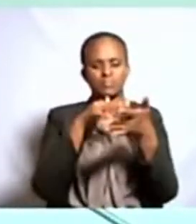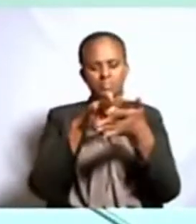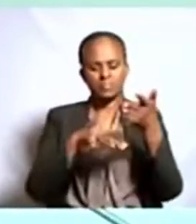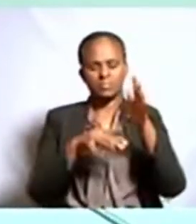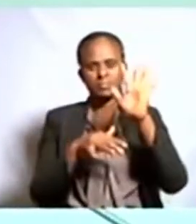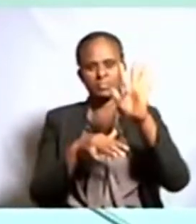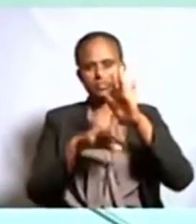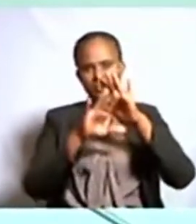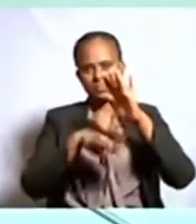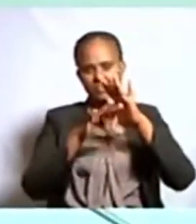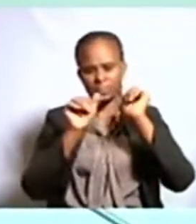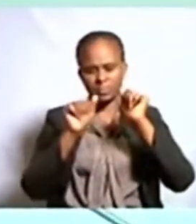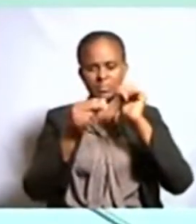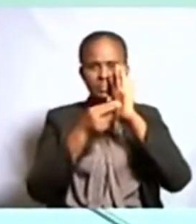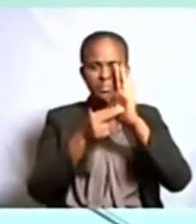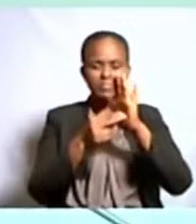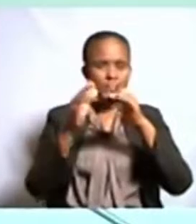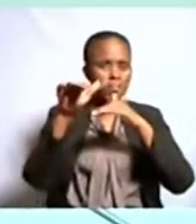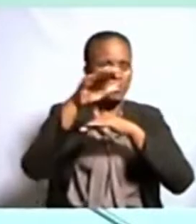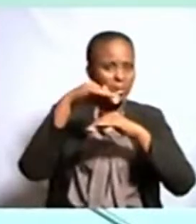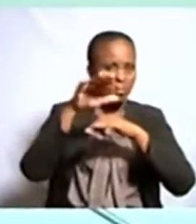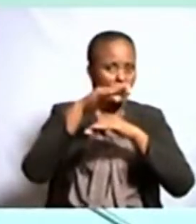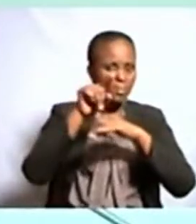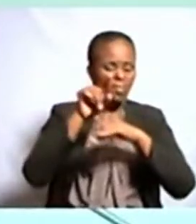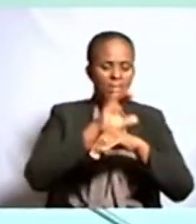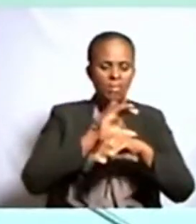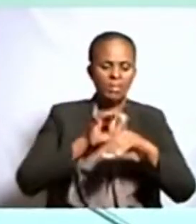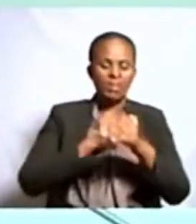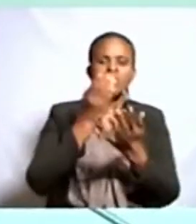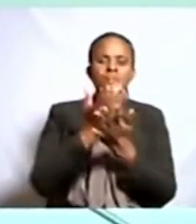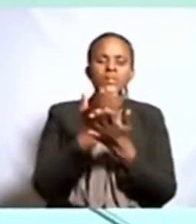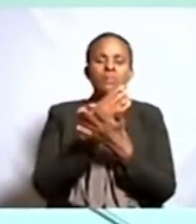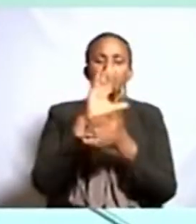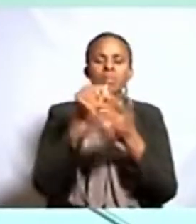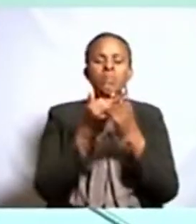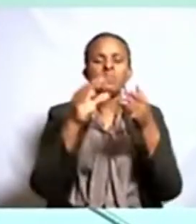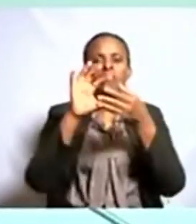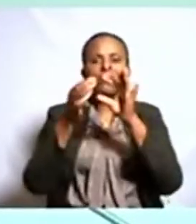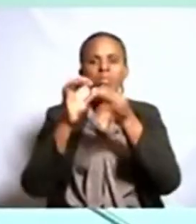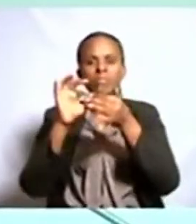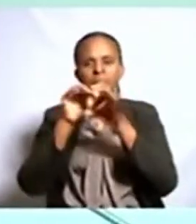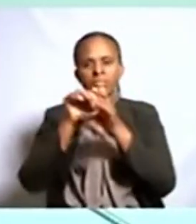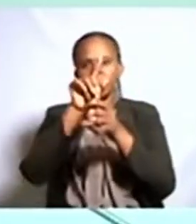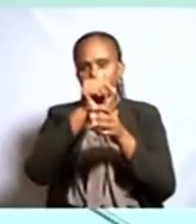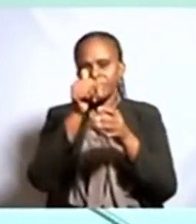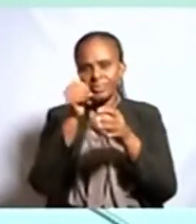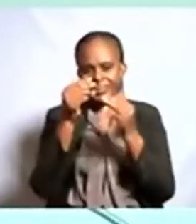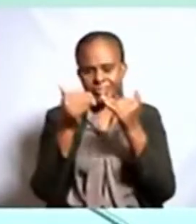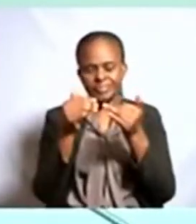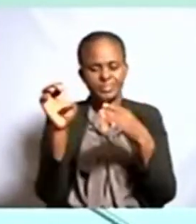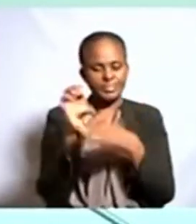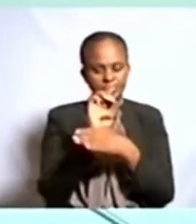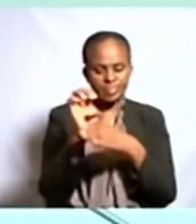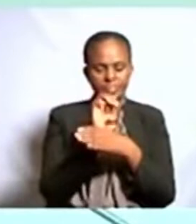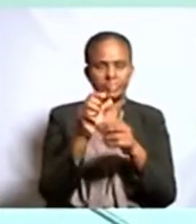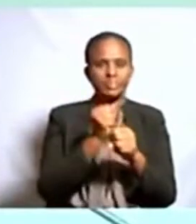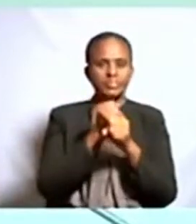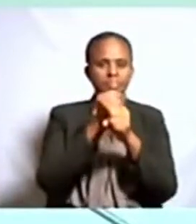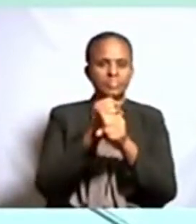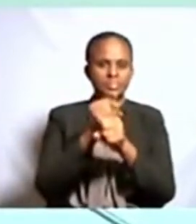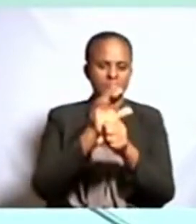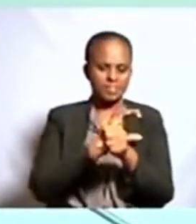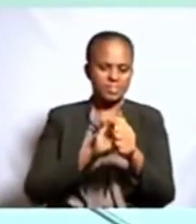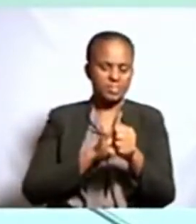below. As can be seen above, the bidding companies were connected to each other, rendering the bid evaluation and award of the contract